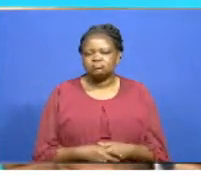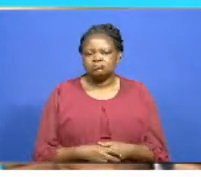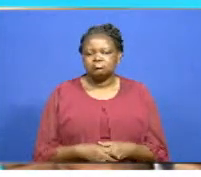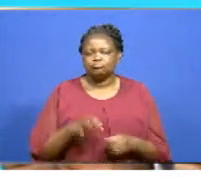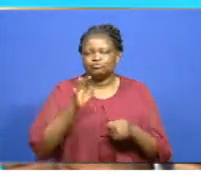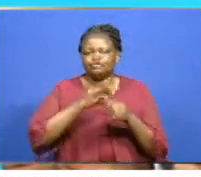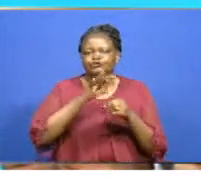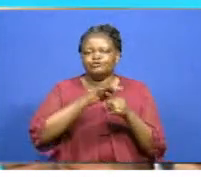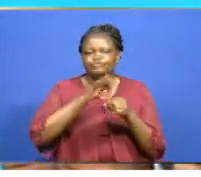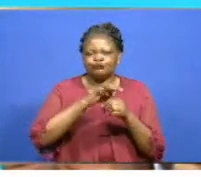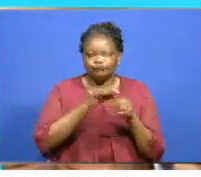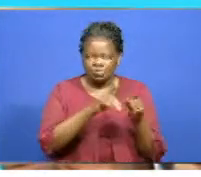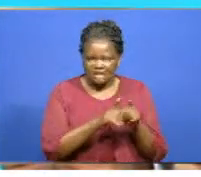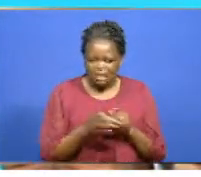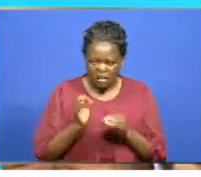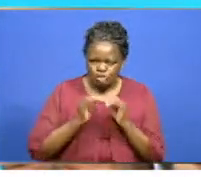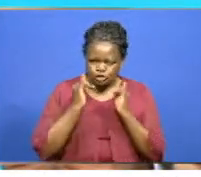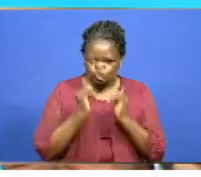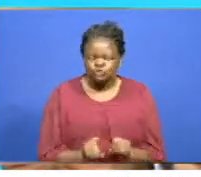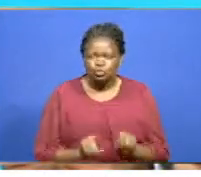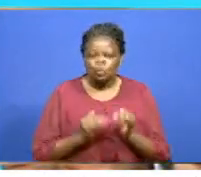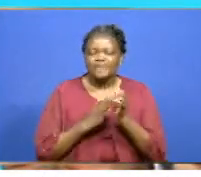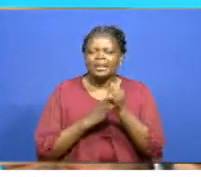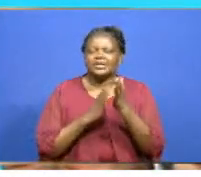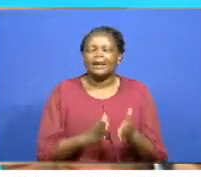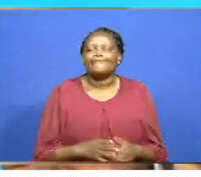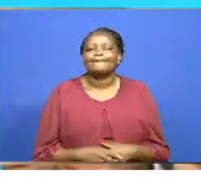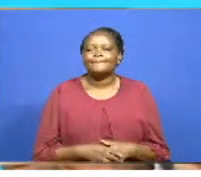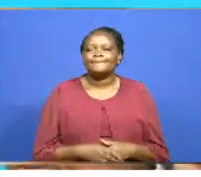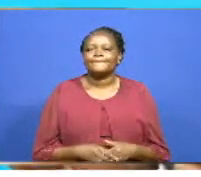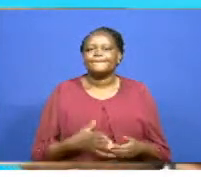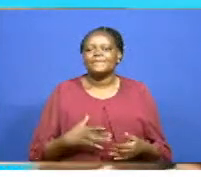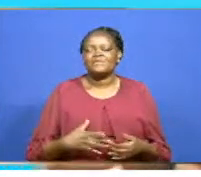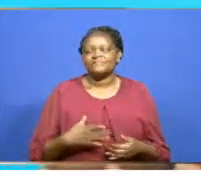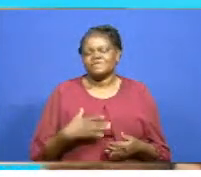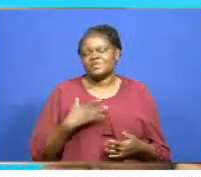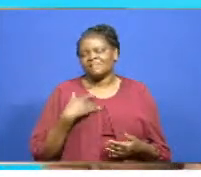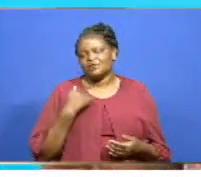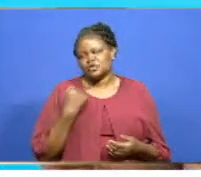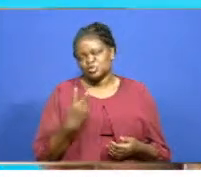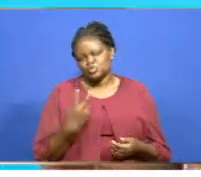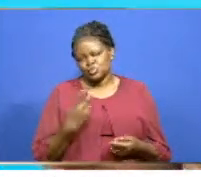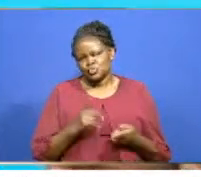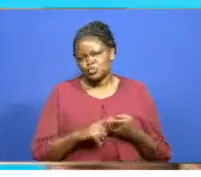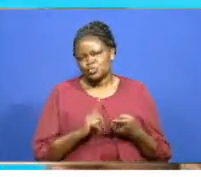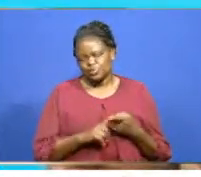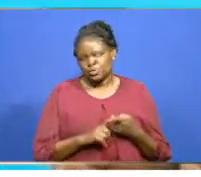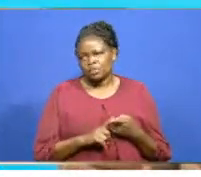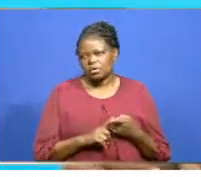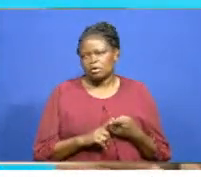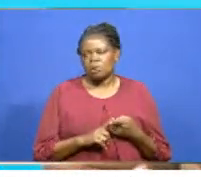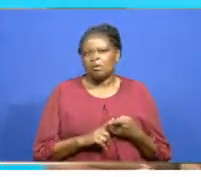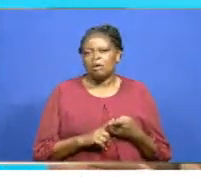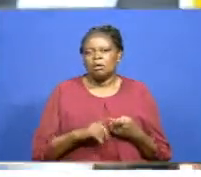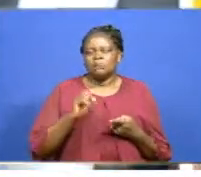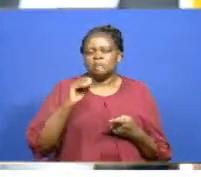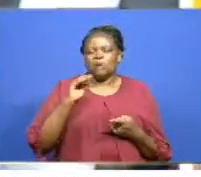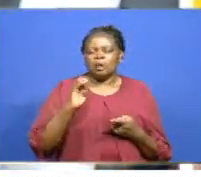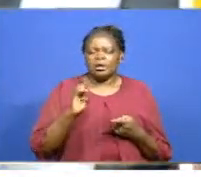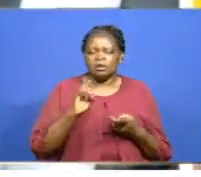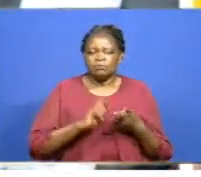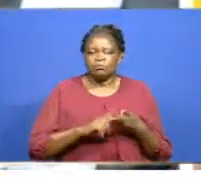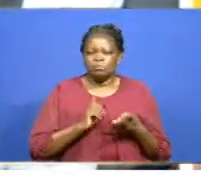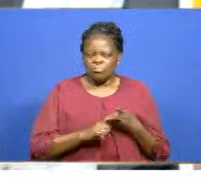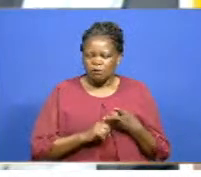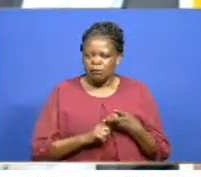their ballot and elect their new legislator. And I'm joined by Churchill Saoke, who is governance expert, and also we have a political